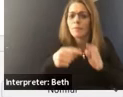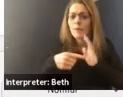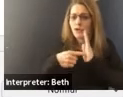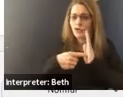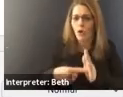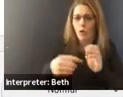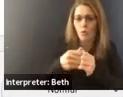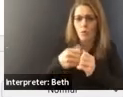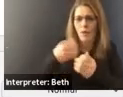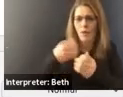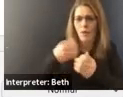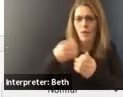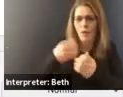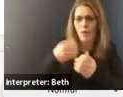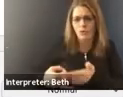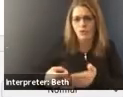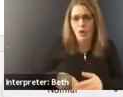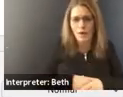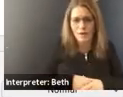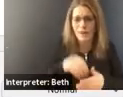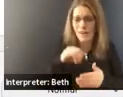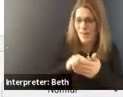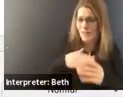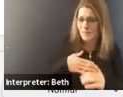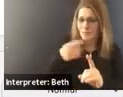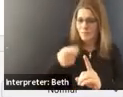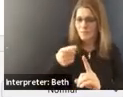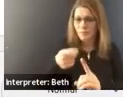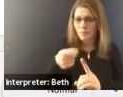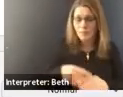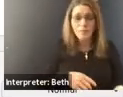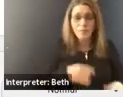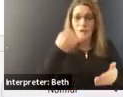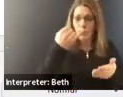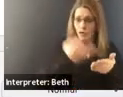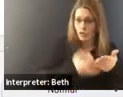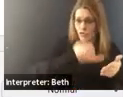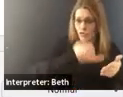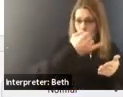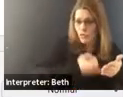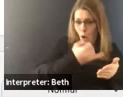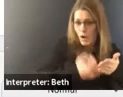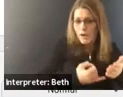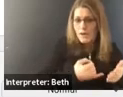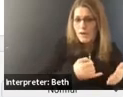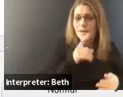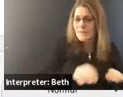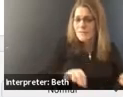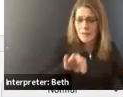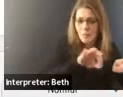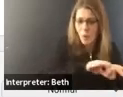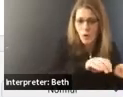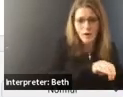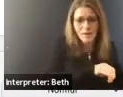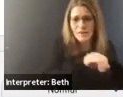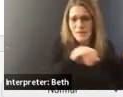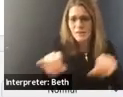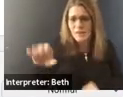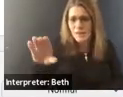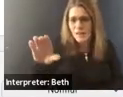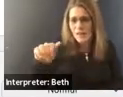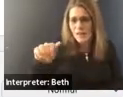that's kind of where I'm going, is to say drawing is just as important as CAD. And they have a